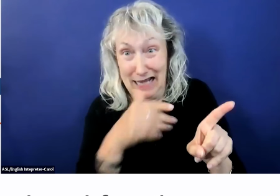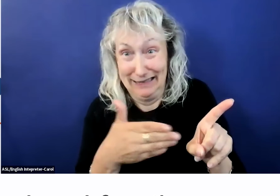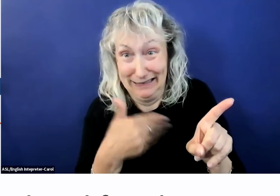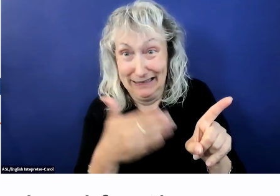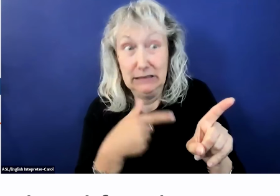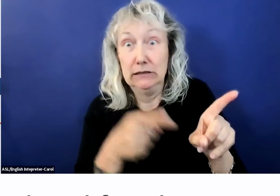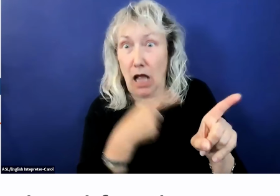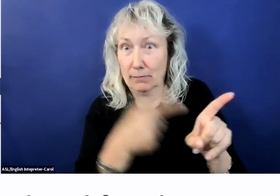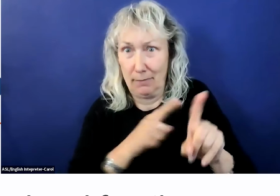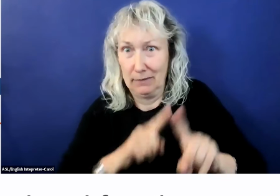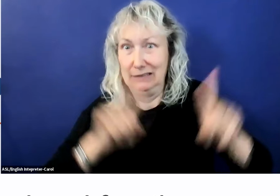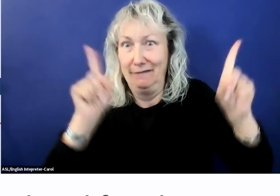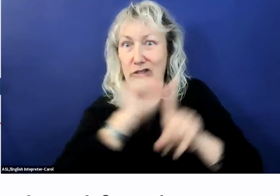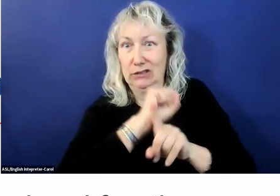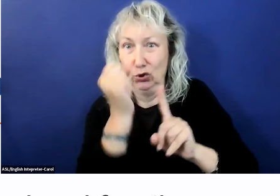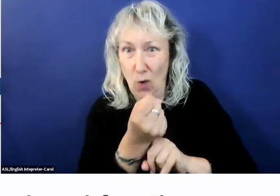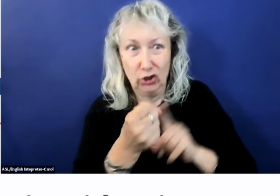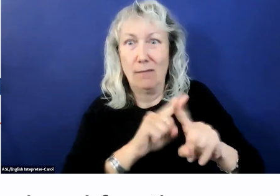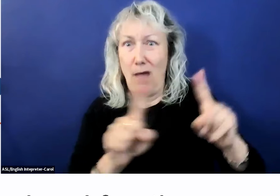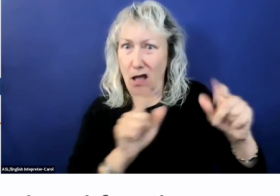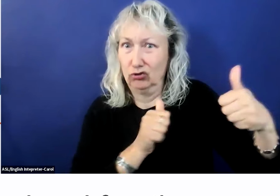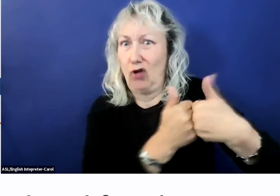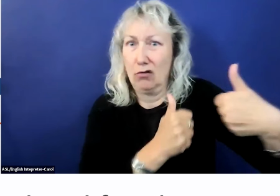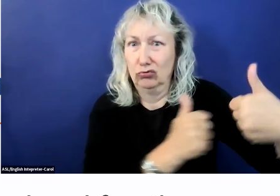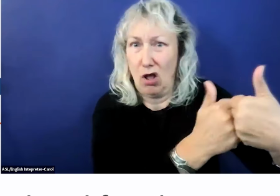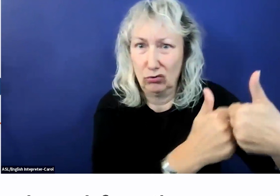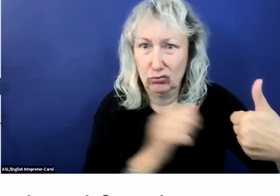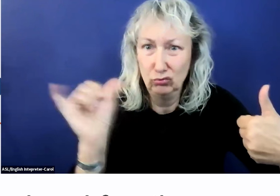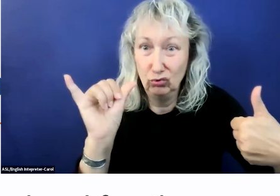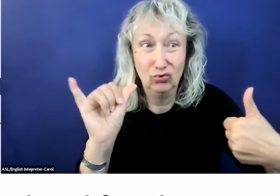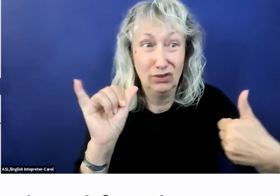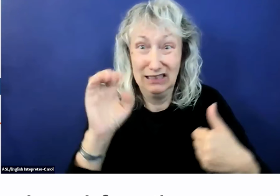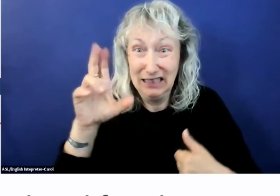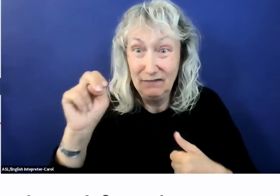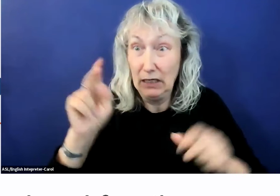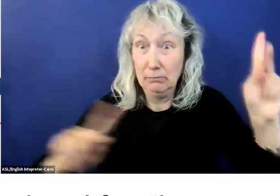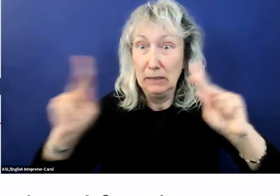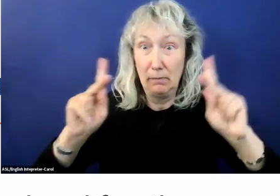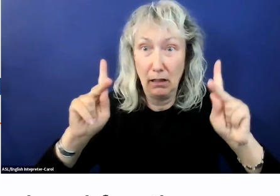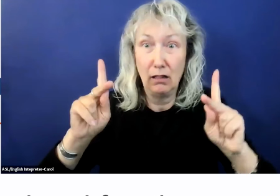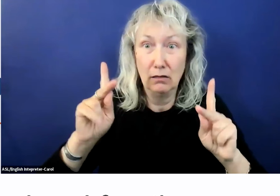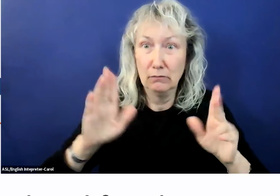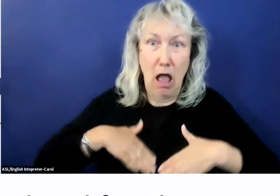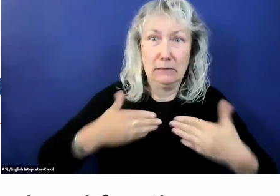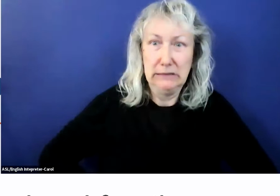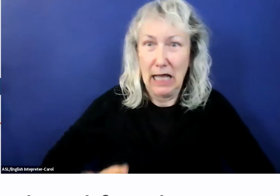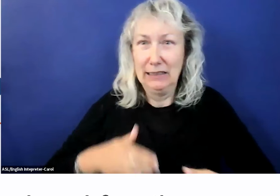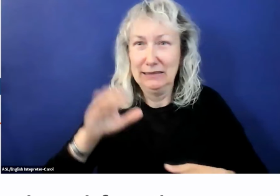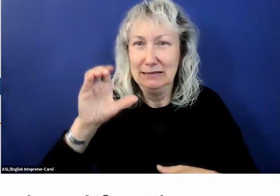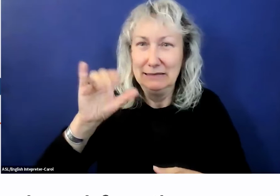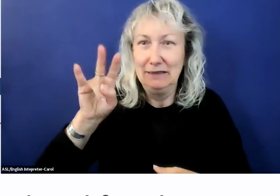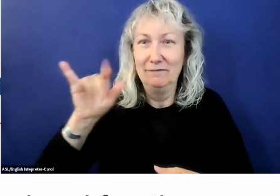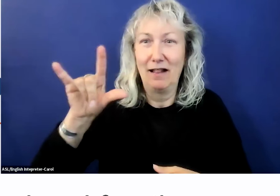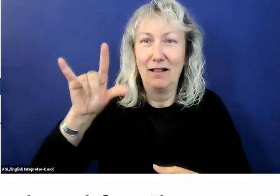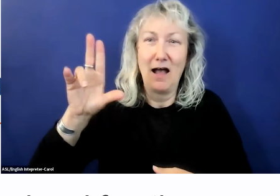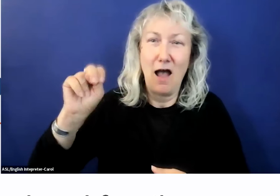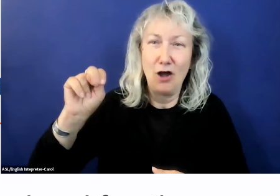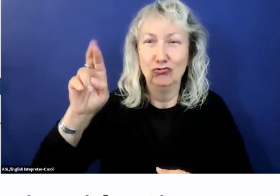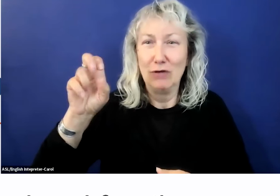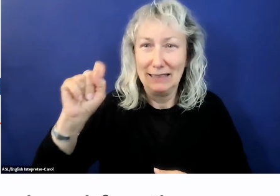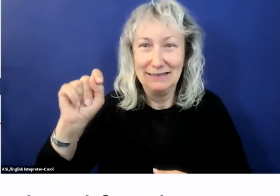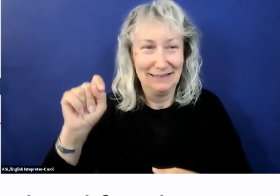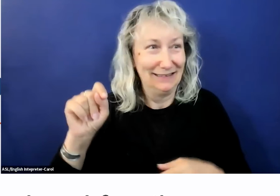very different scenarios, including civil unrest. However, there are some issues that impact all